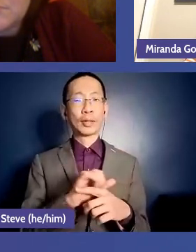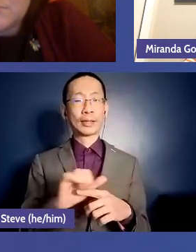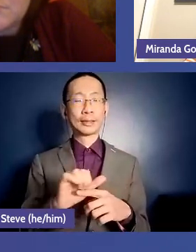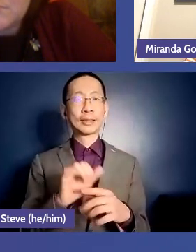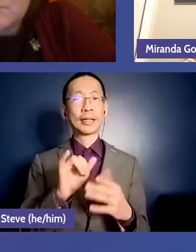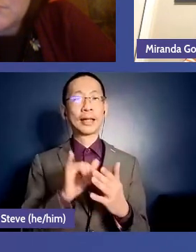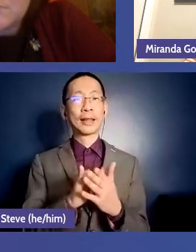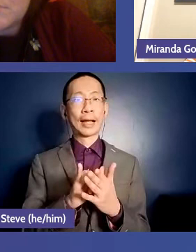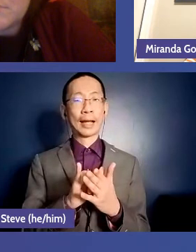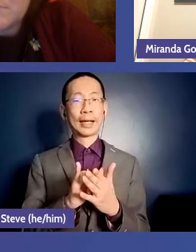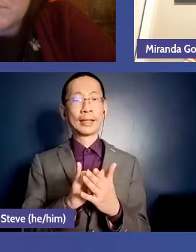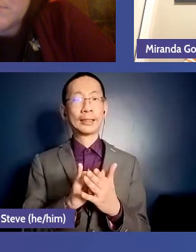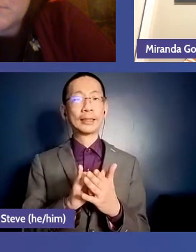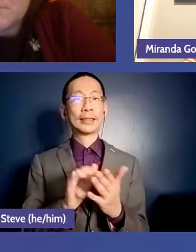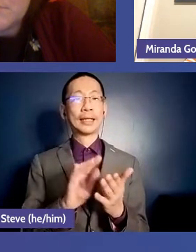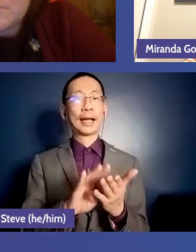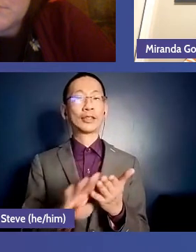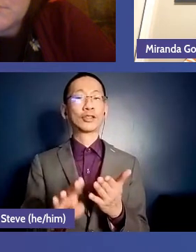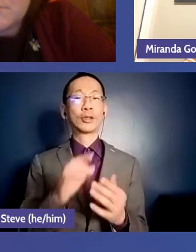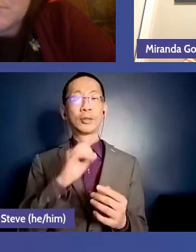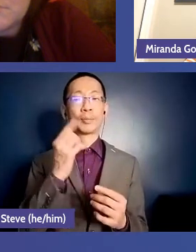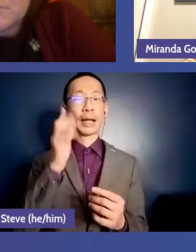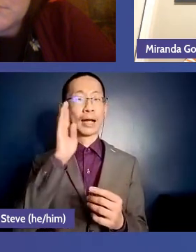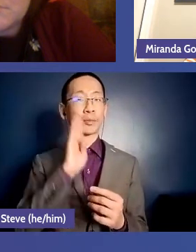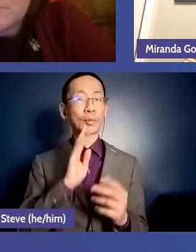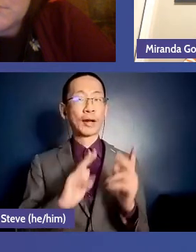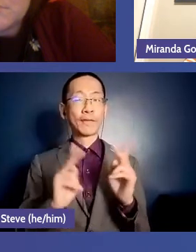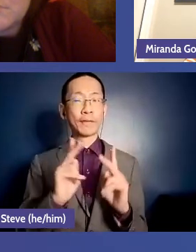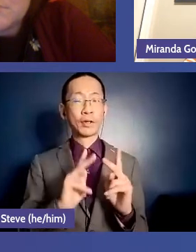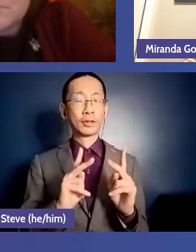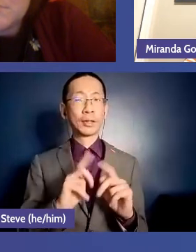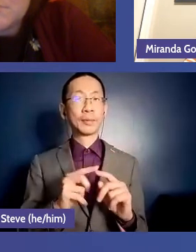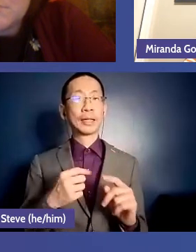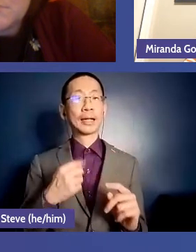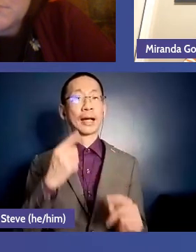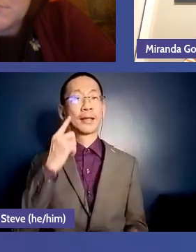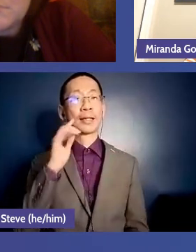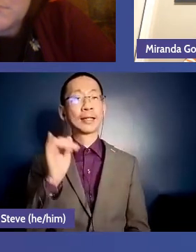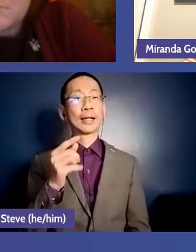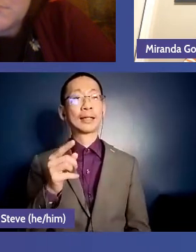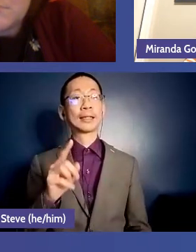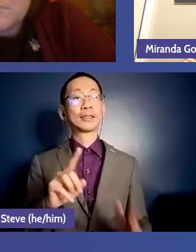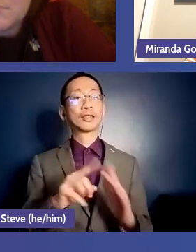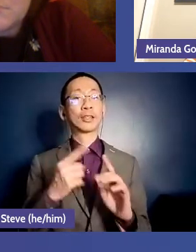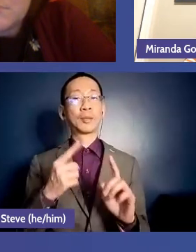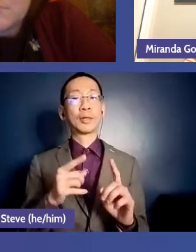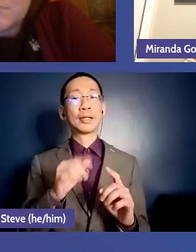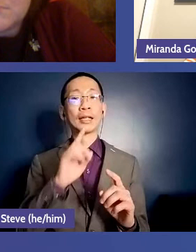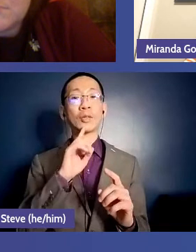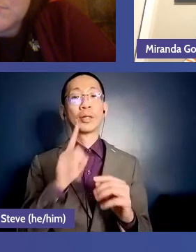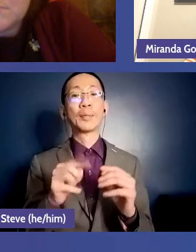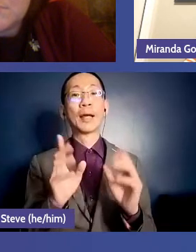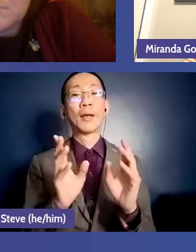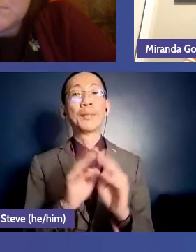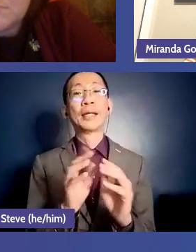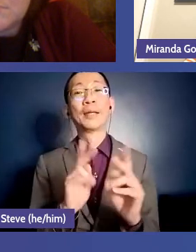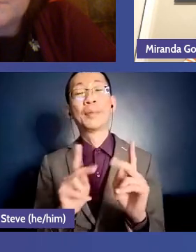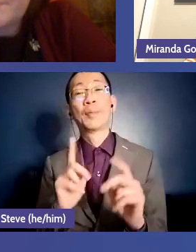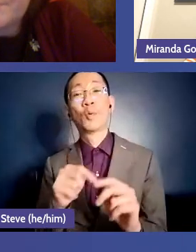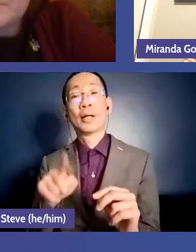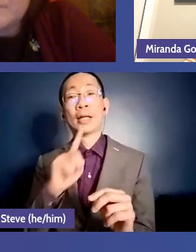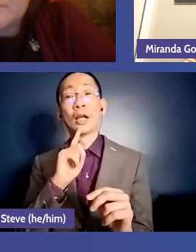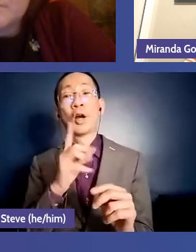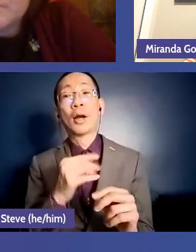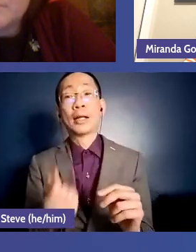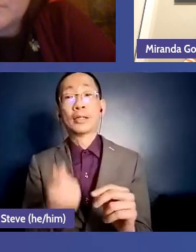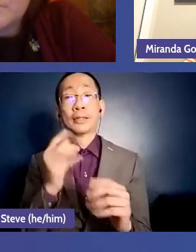know, exclude Black and Brown folks. But I think, like, as just as a starting point, it is really about meeting people where they're at and understanding